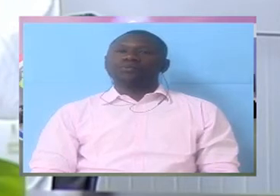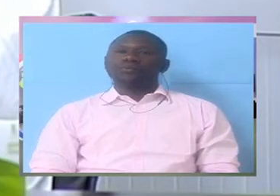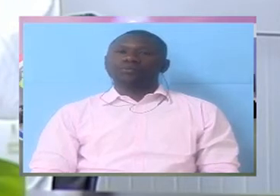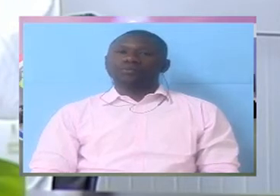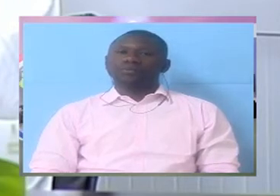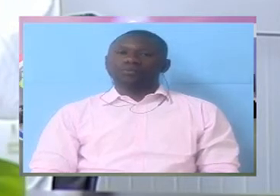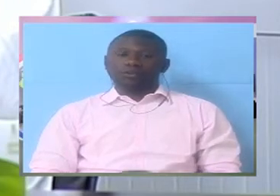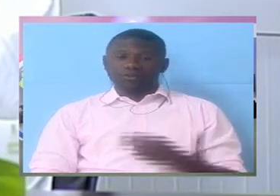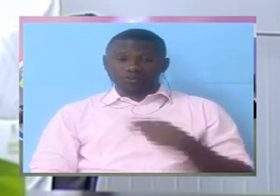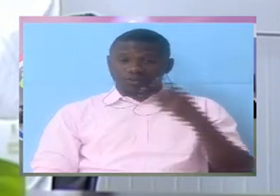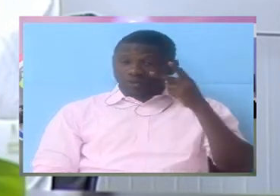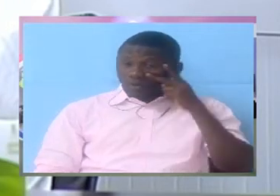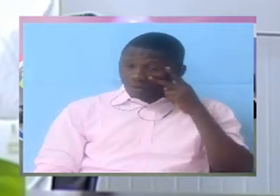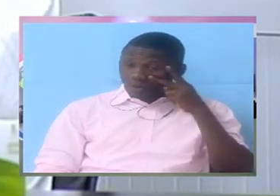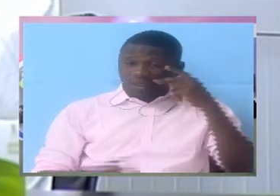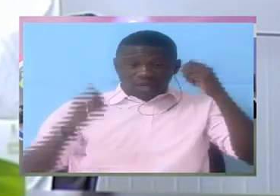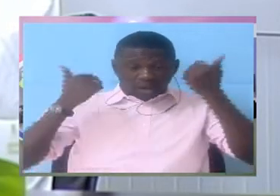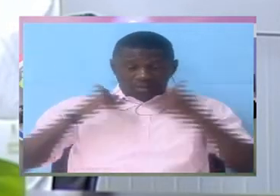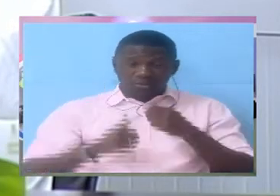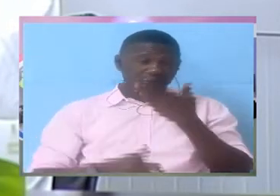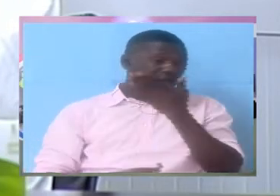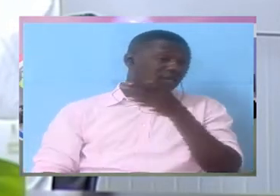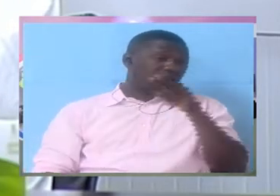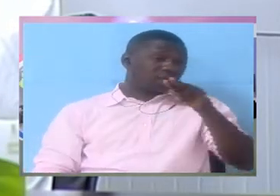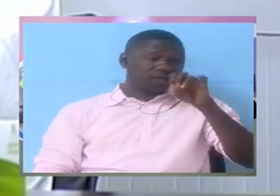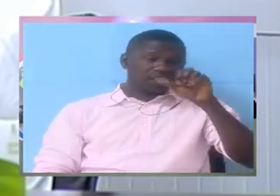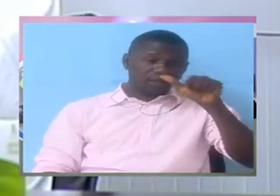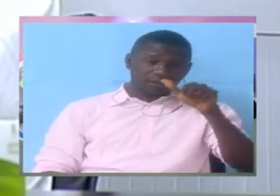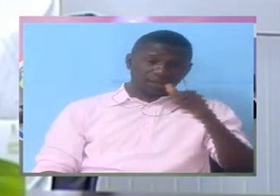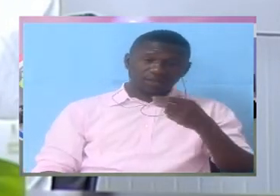Have you been seeing this happen at